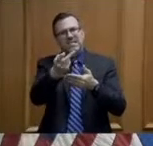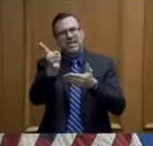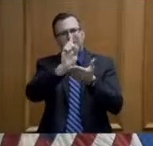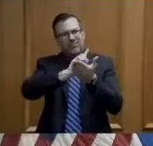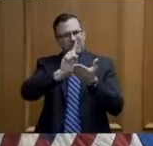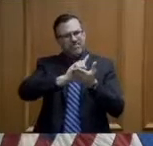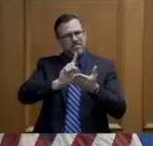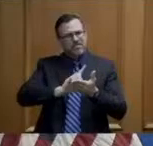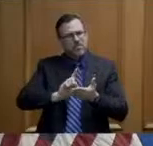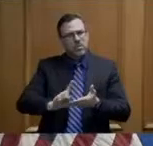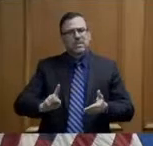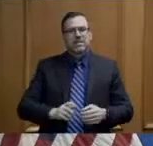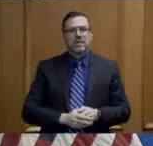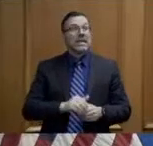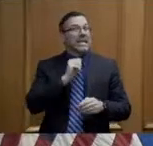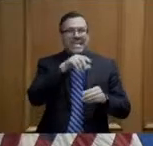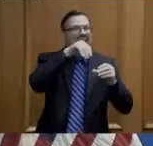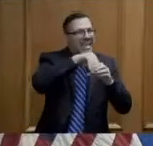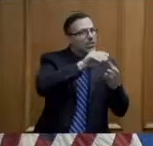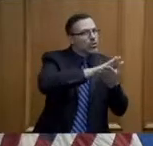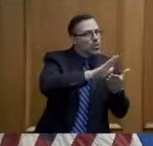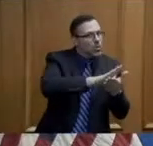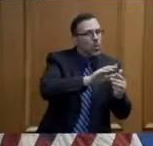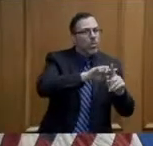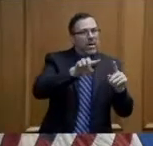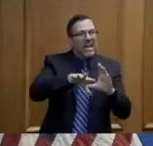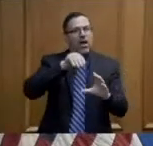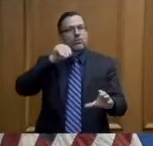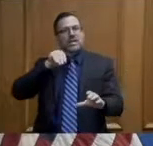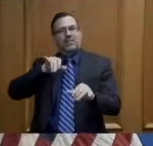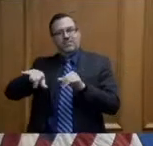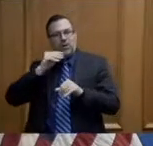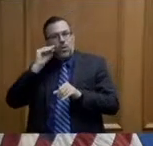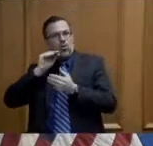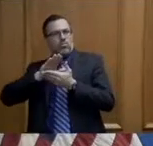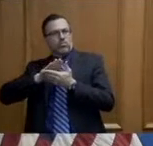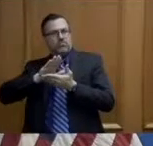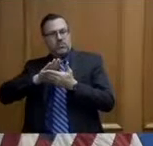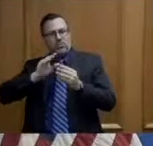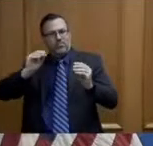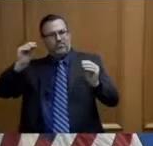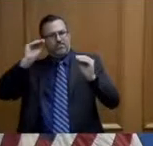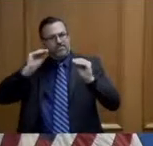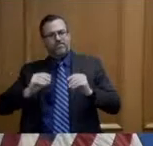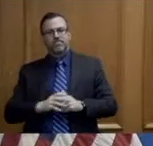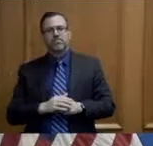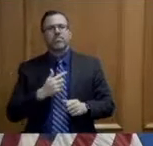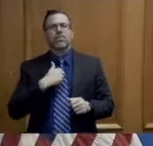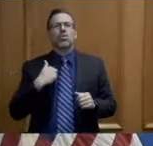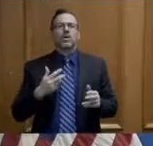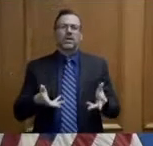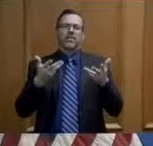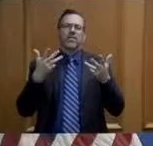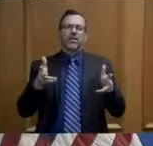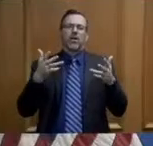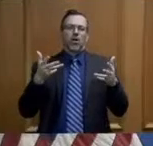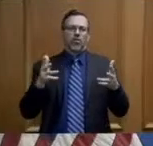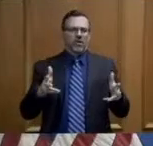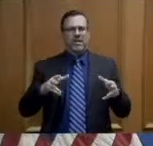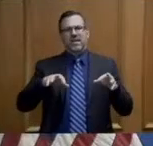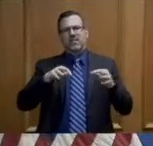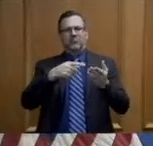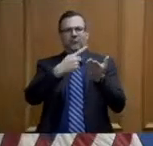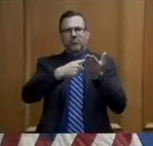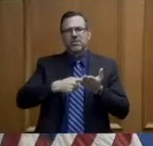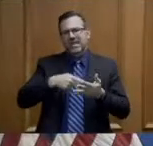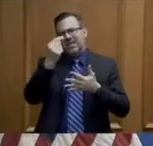not be in school buildings. We've talked at length in previous briefings about those initiatives that we've put in